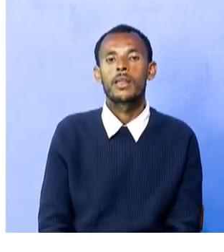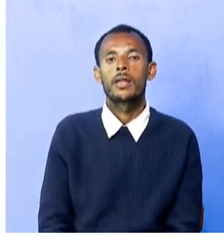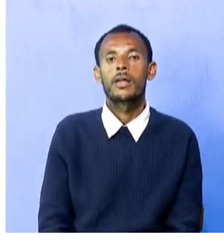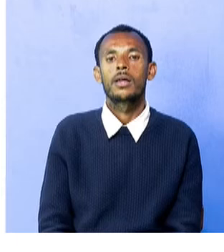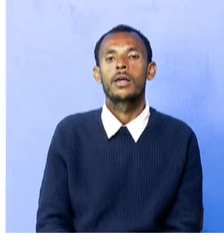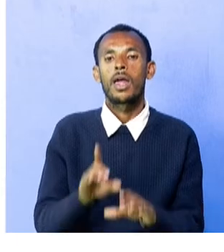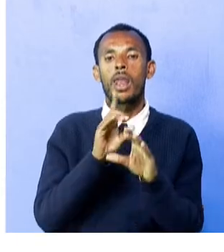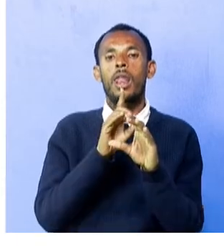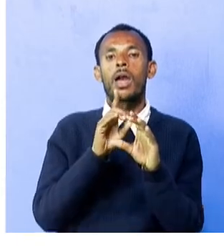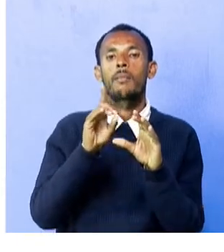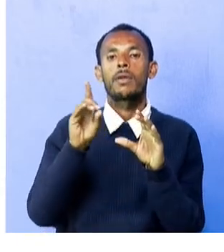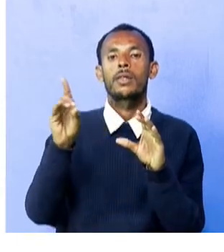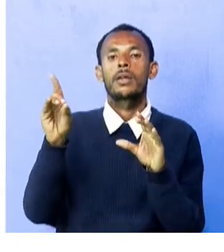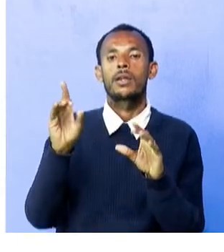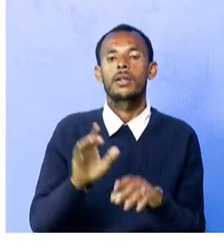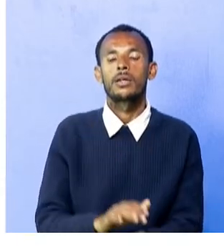diameter.